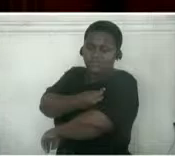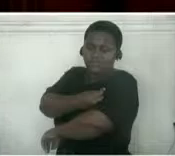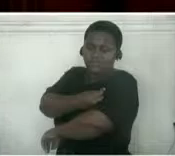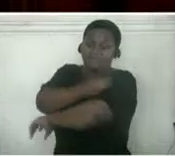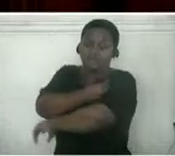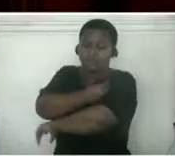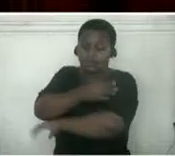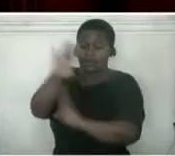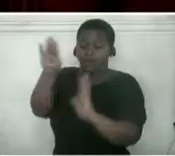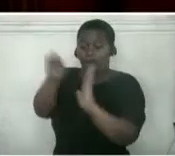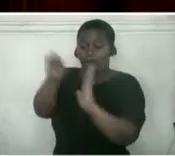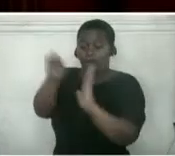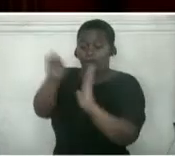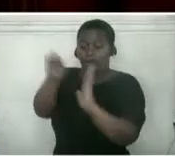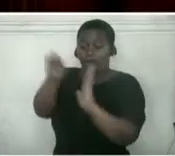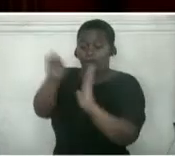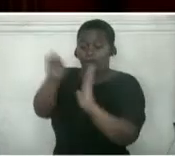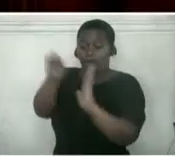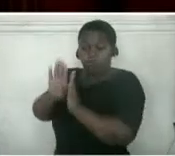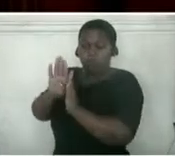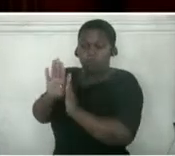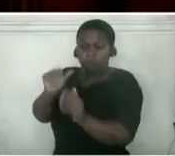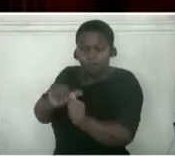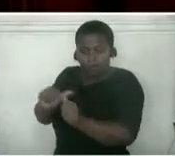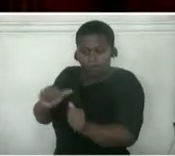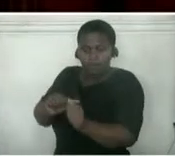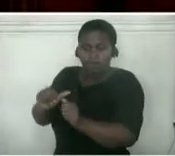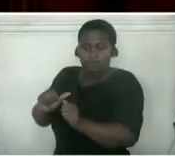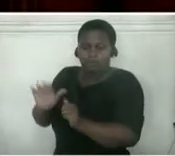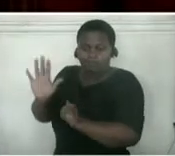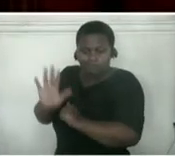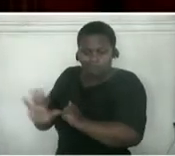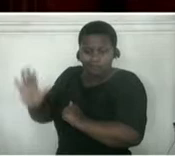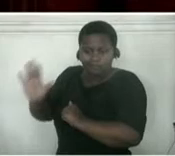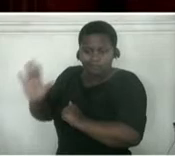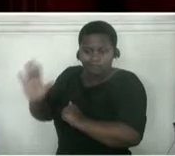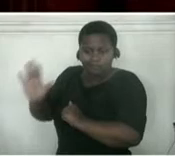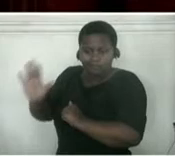rollout program is progressing well. At least